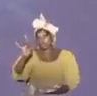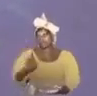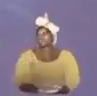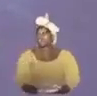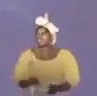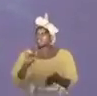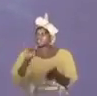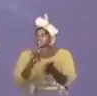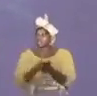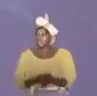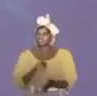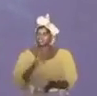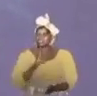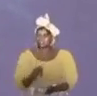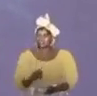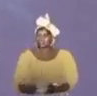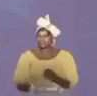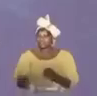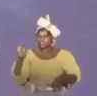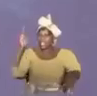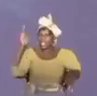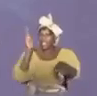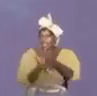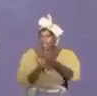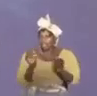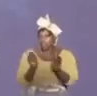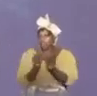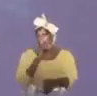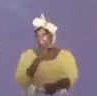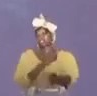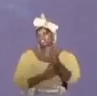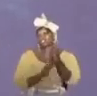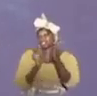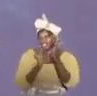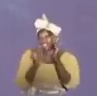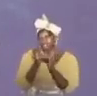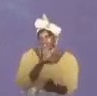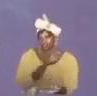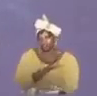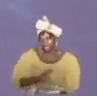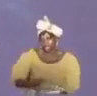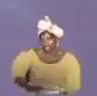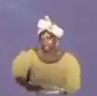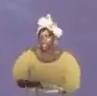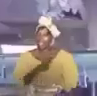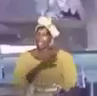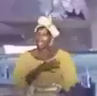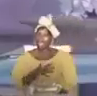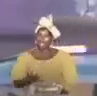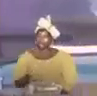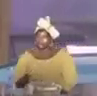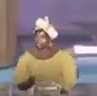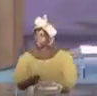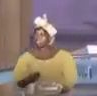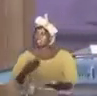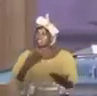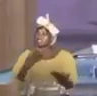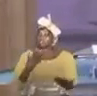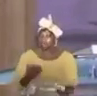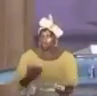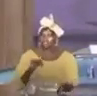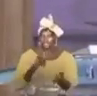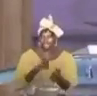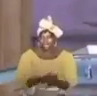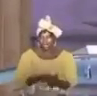starts with your encounter with the Lord Jesus Christ, your salvation of experience. Then it translates to the health of your